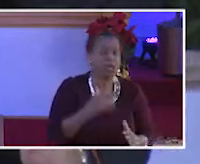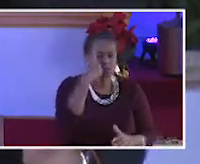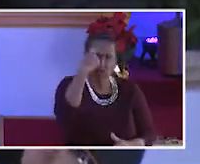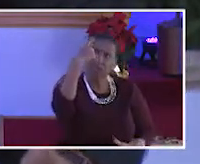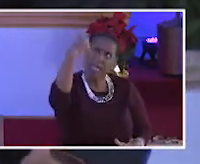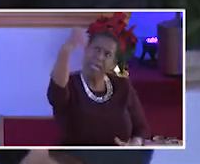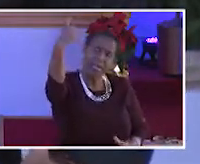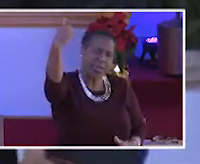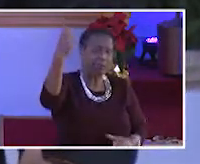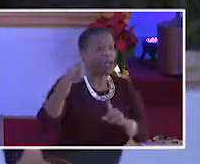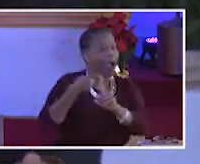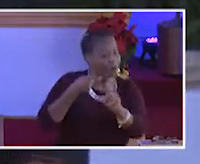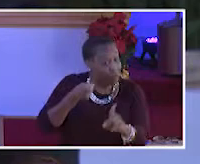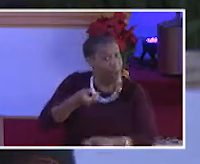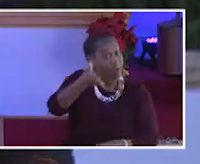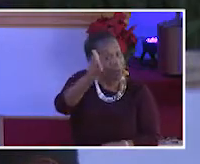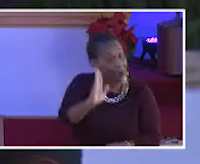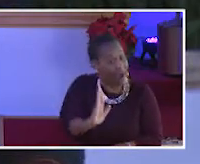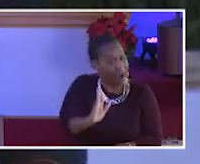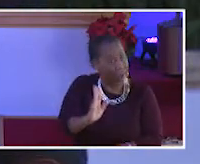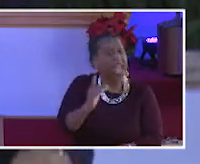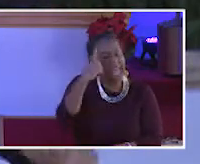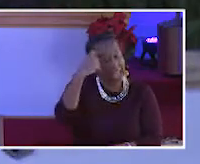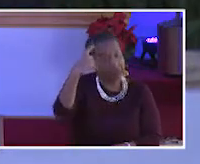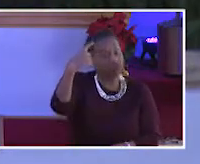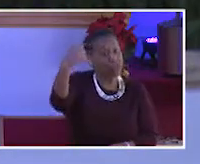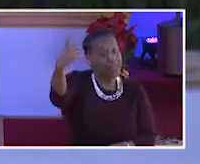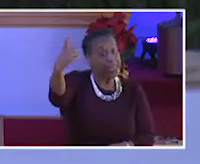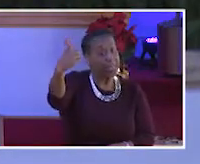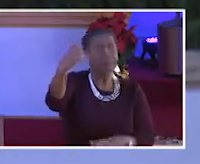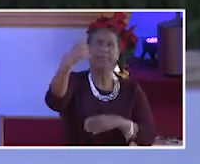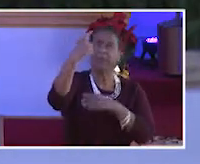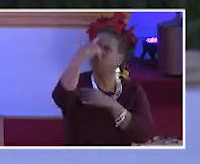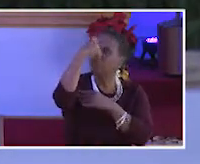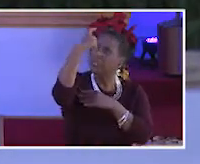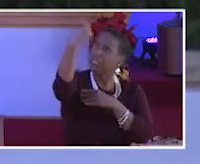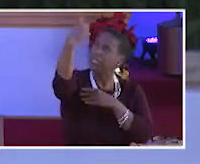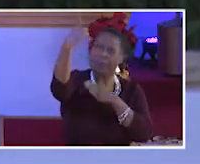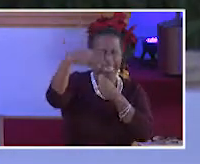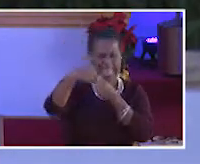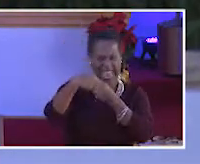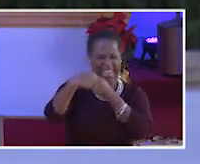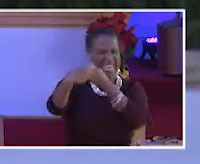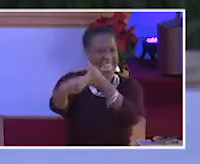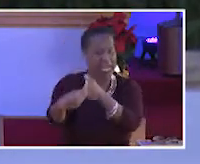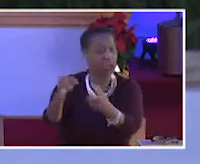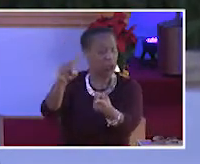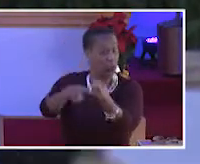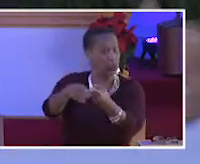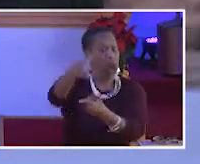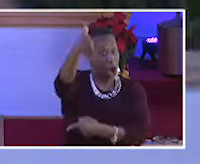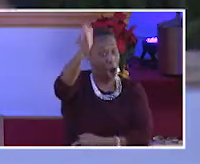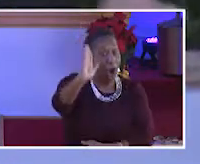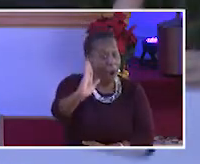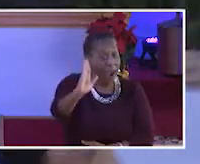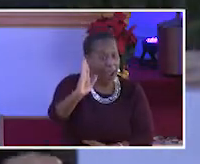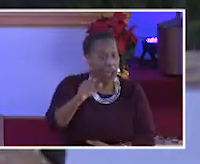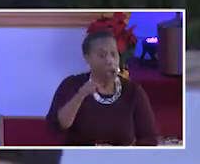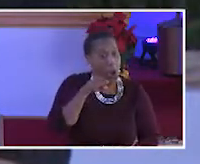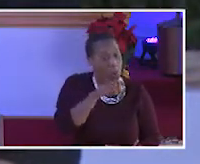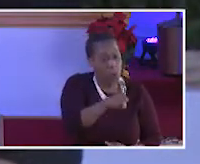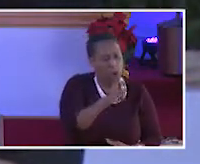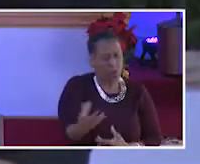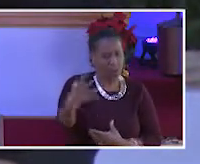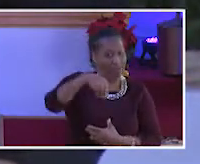Dreams are from God, but dreams, beloved, lead us toward God. And when we